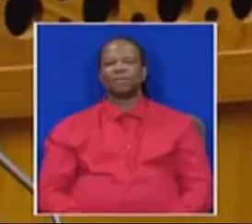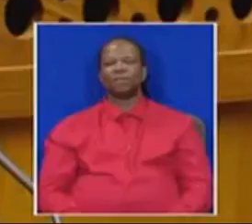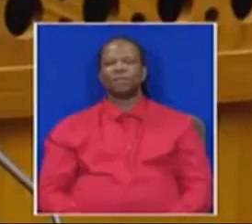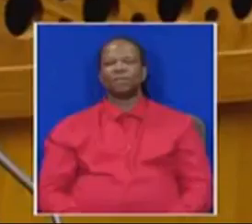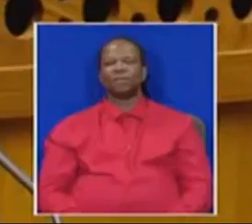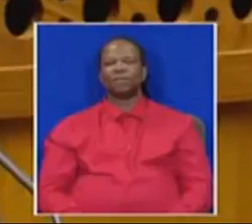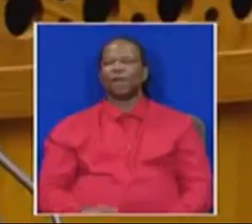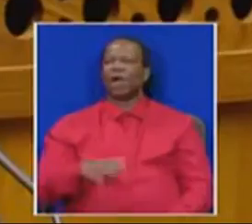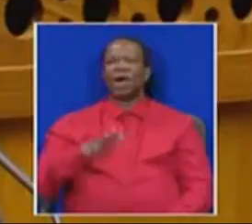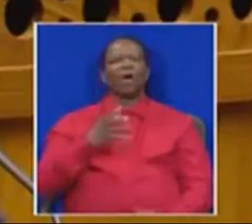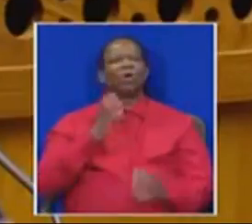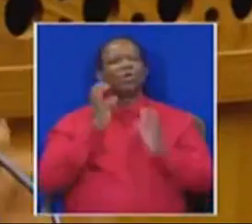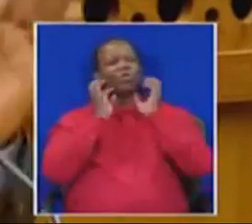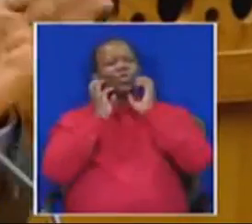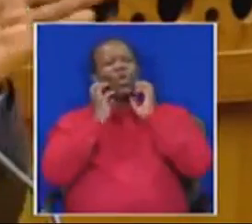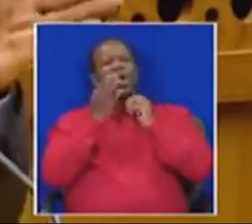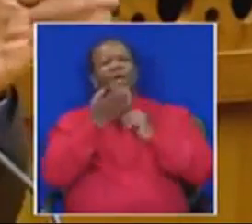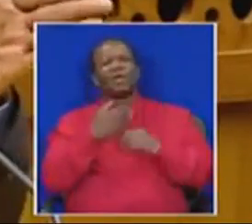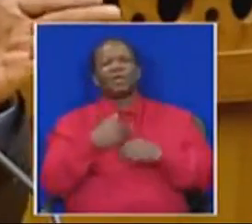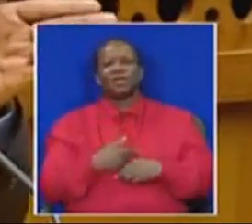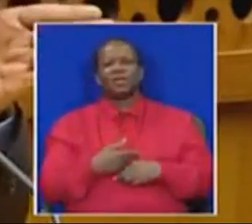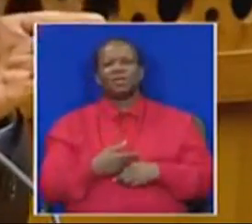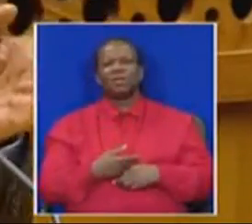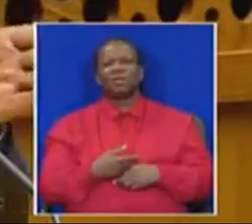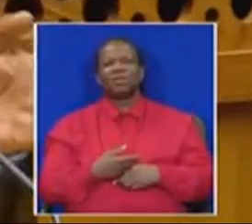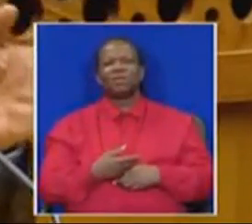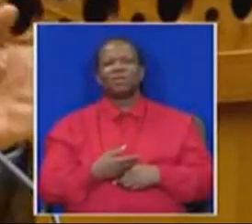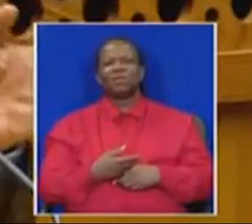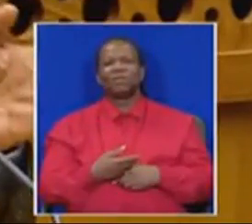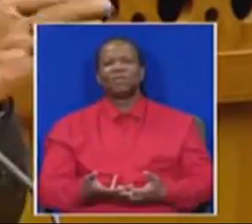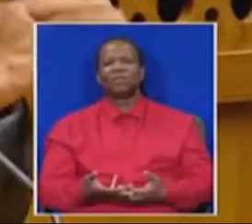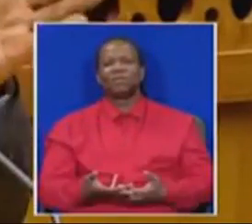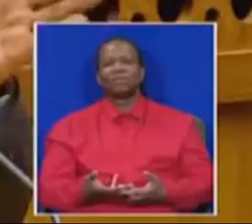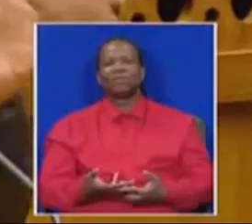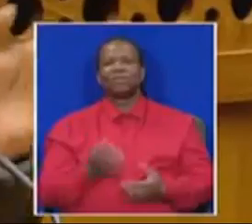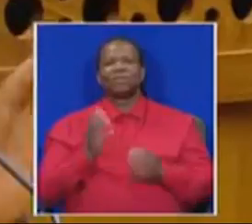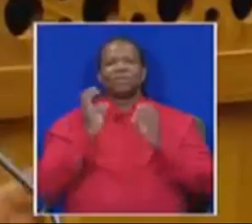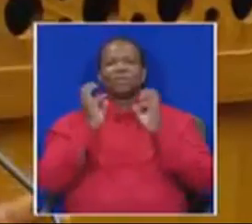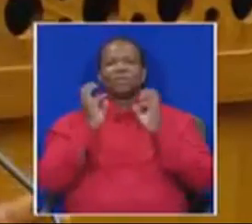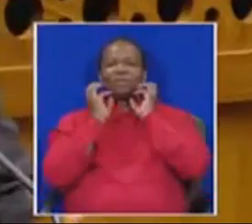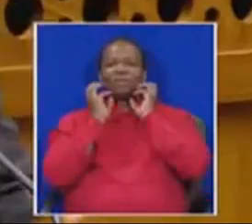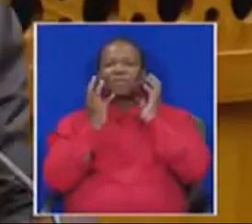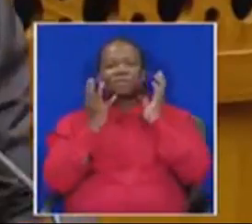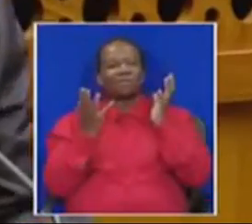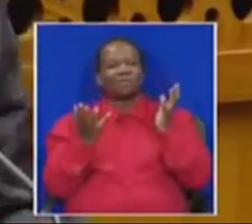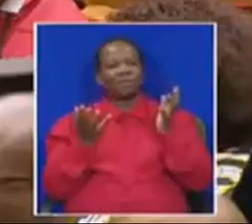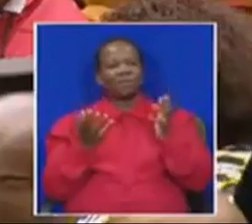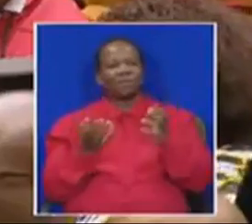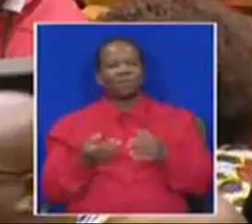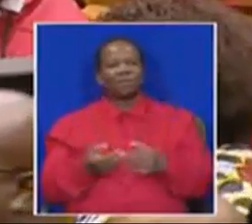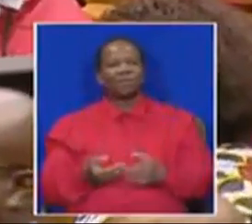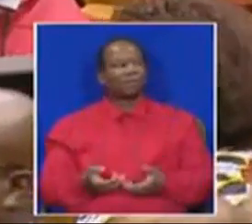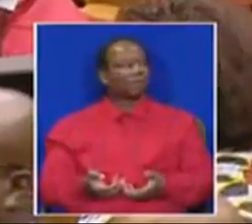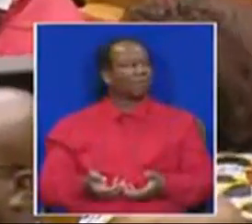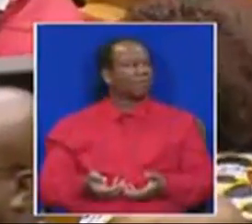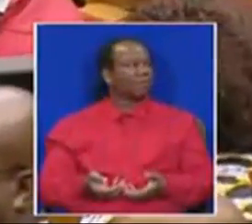Mary Julius, wa tshwenya and ngongo uto tshwenya chote. I